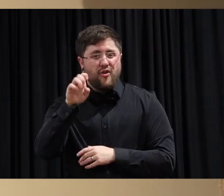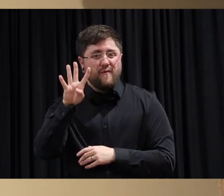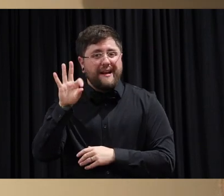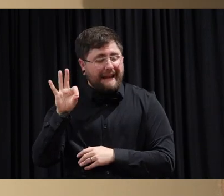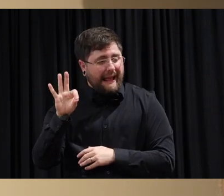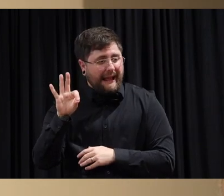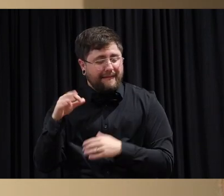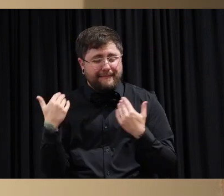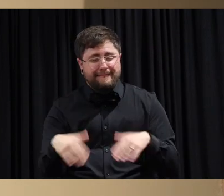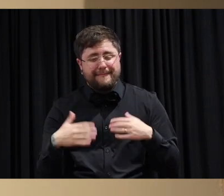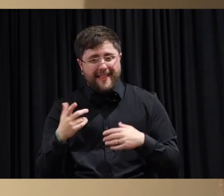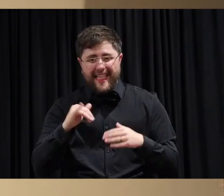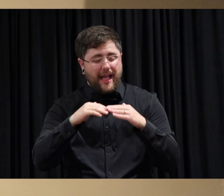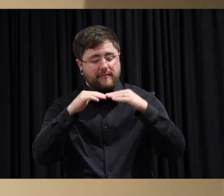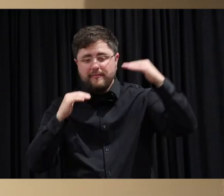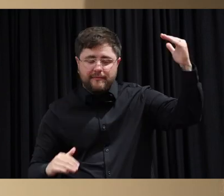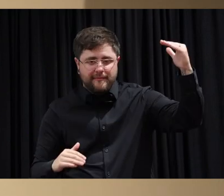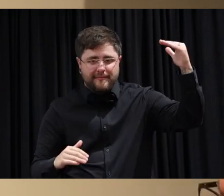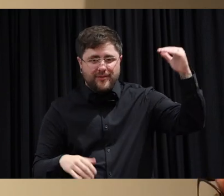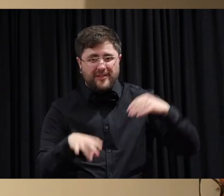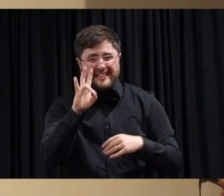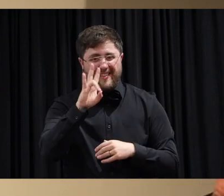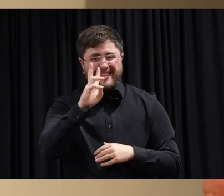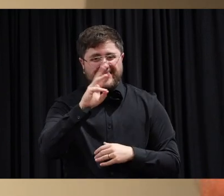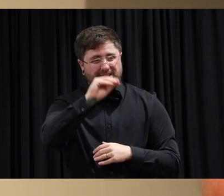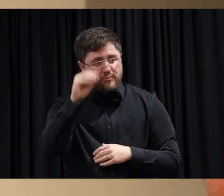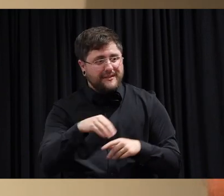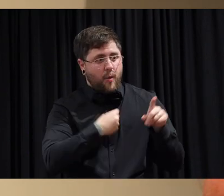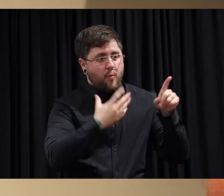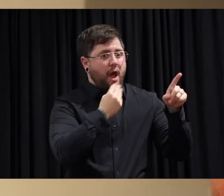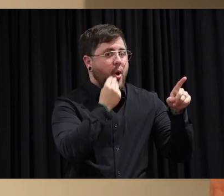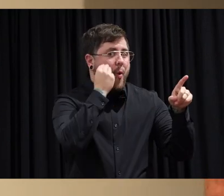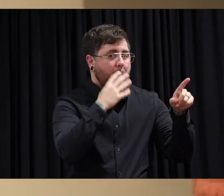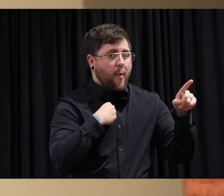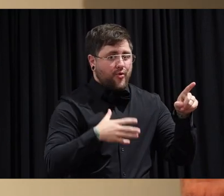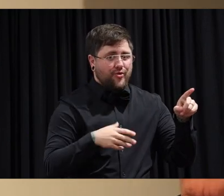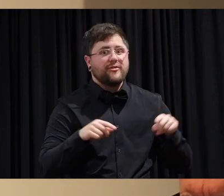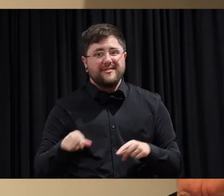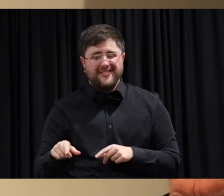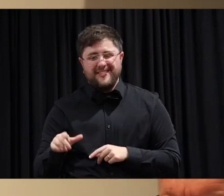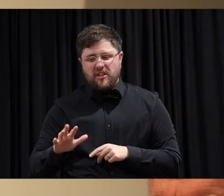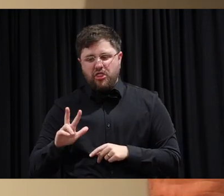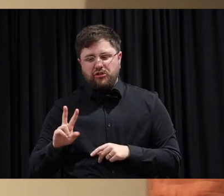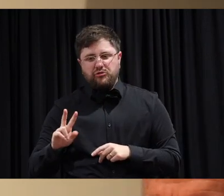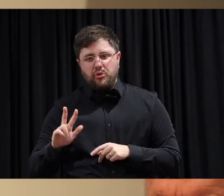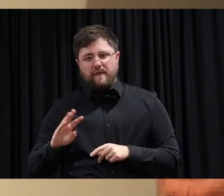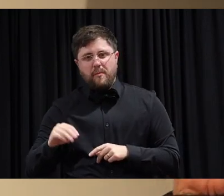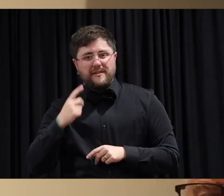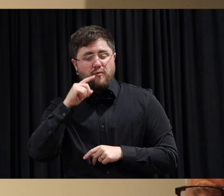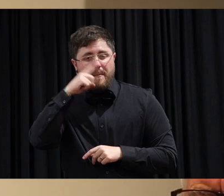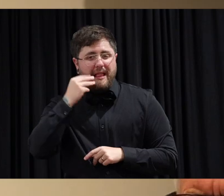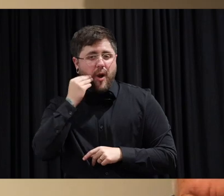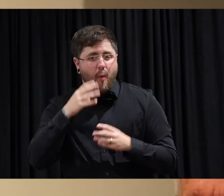149, with the white home ownership rate at 76%, and the black home ownership rate hovering around 32 to